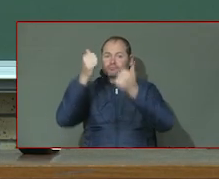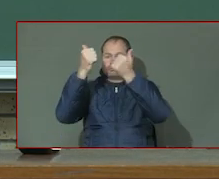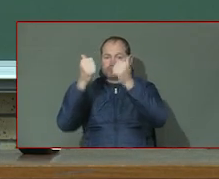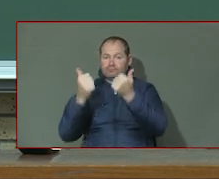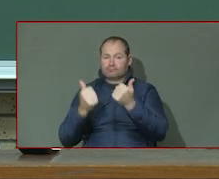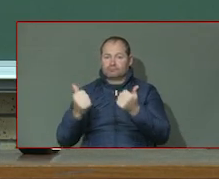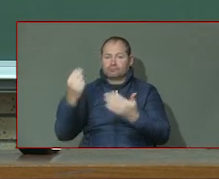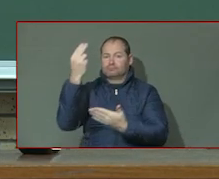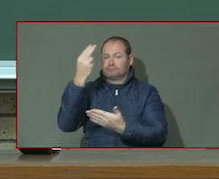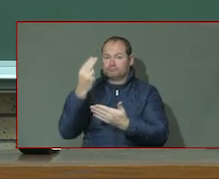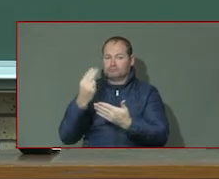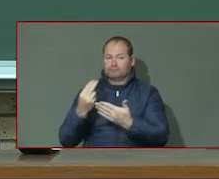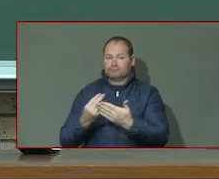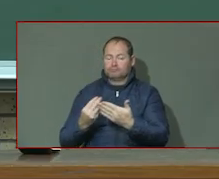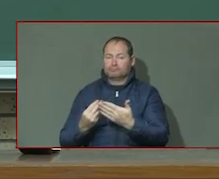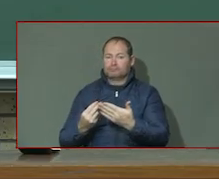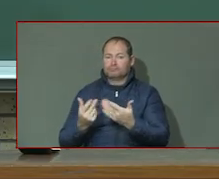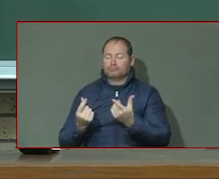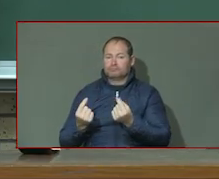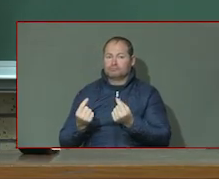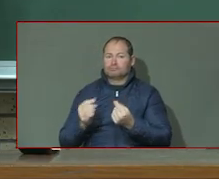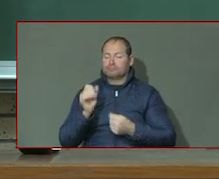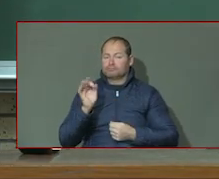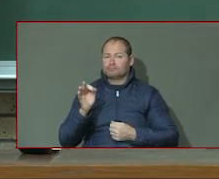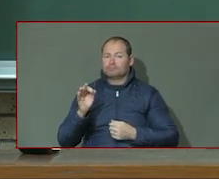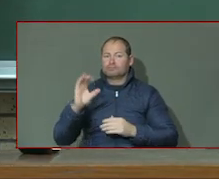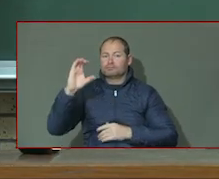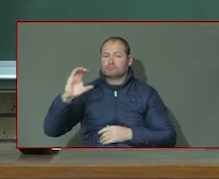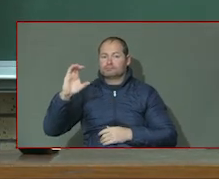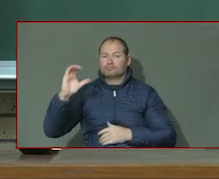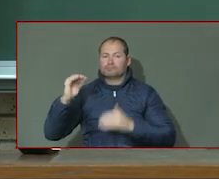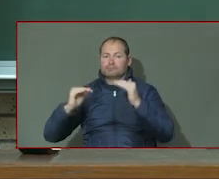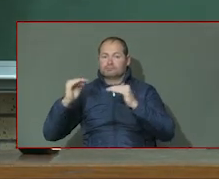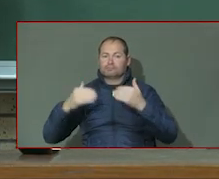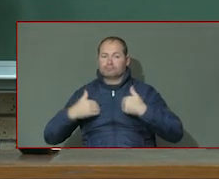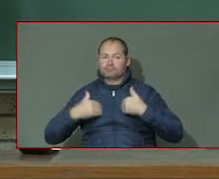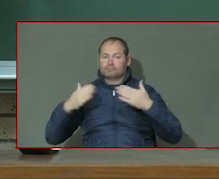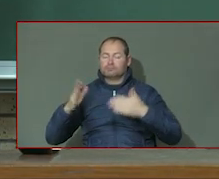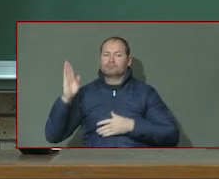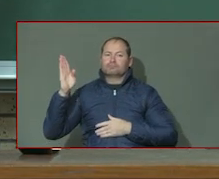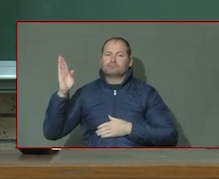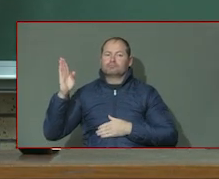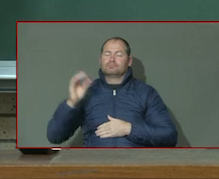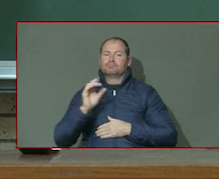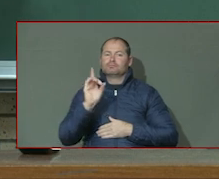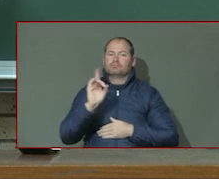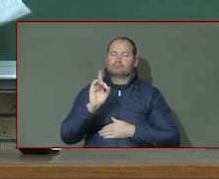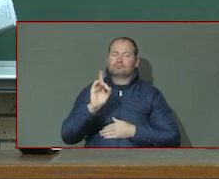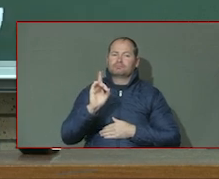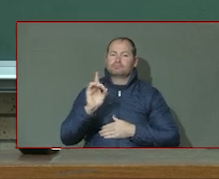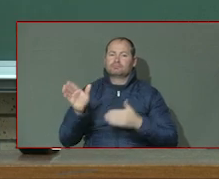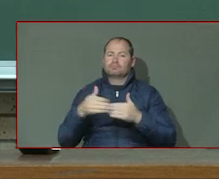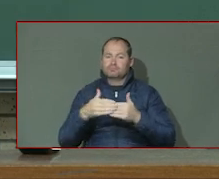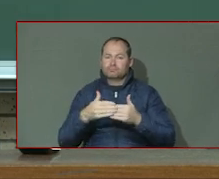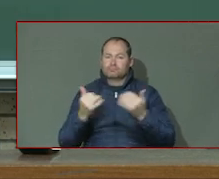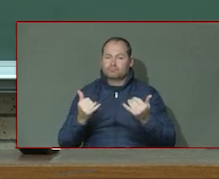debit balance, what does that mean? If we start with a credit balance, it will be there, and it ends with a debit balance, it will also be there. So